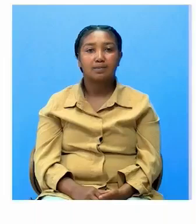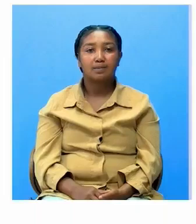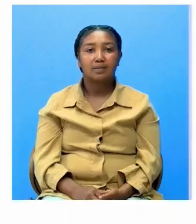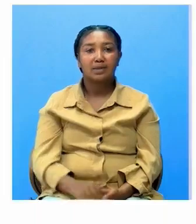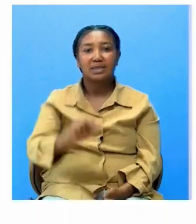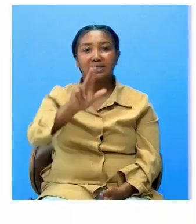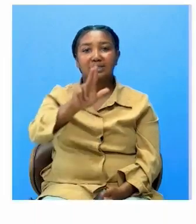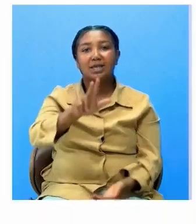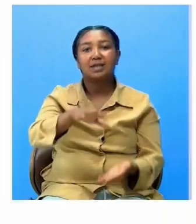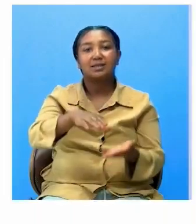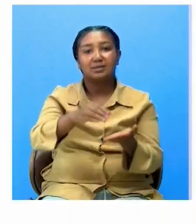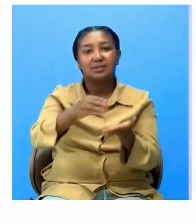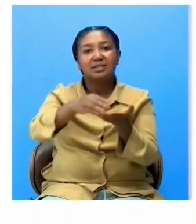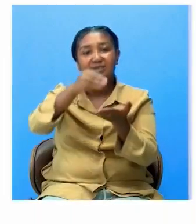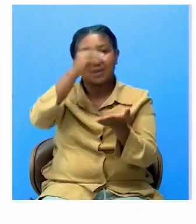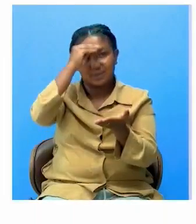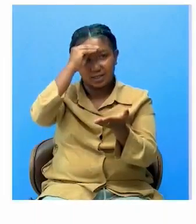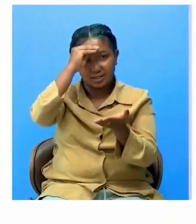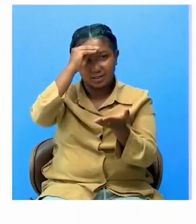3 subjects.